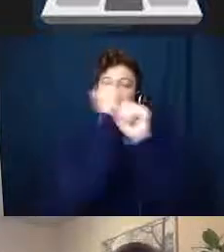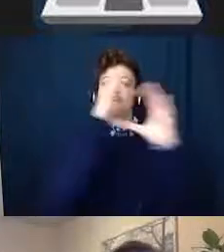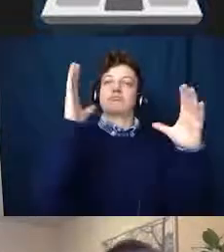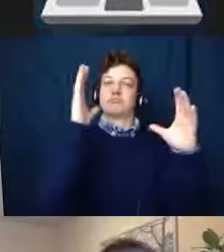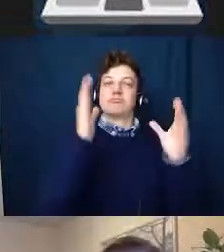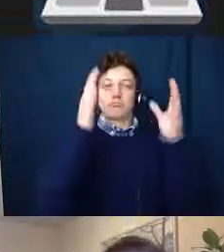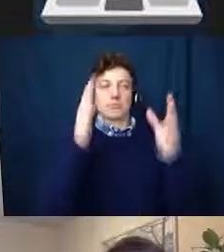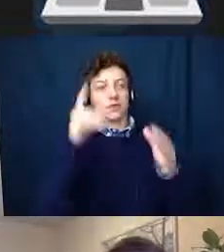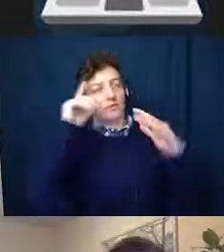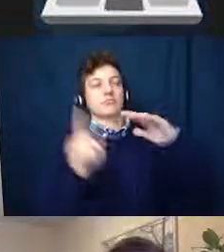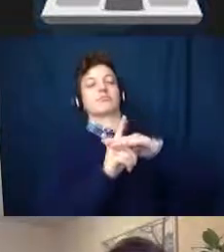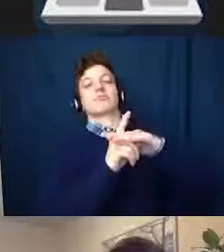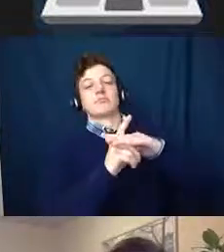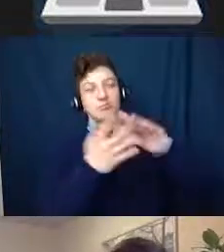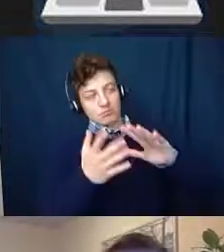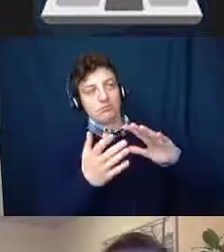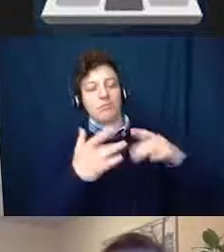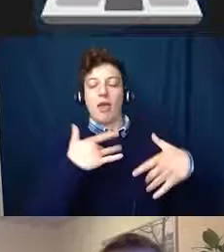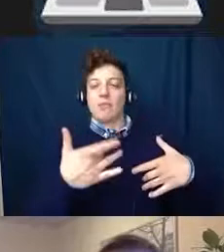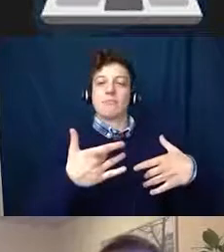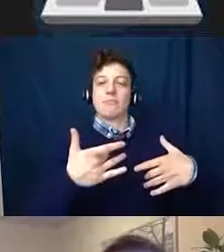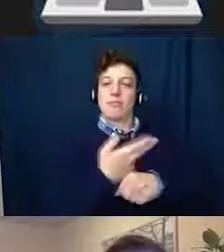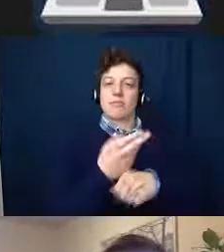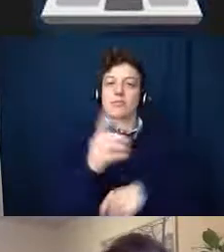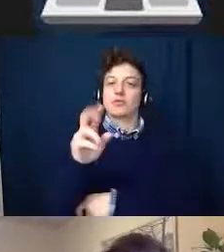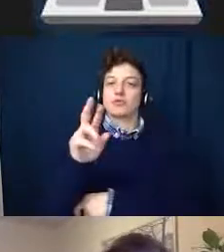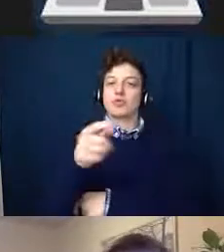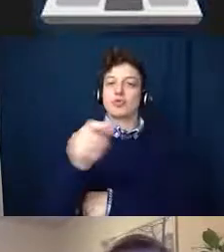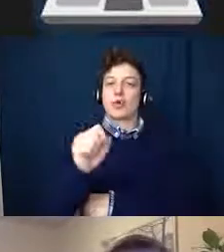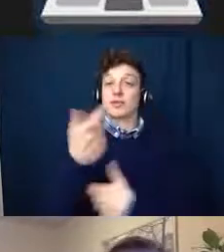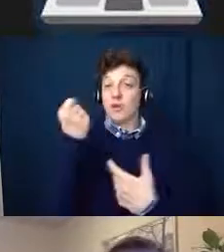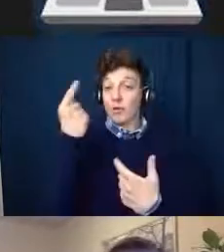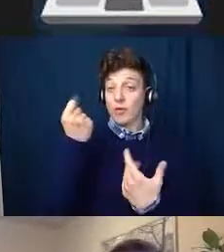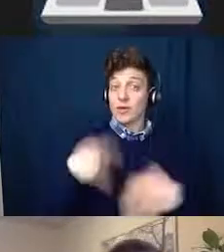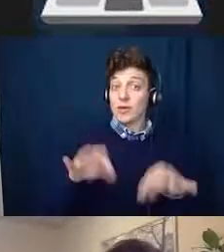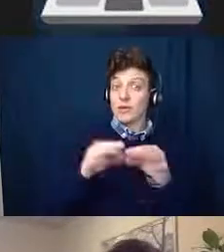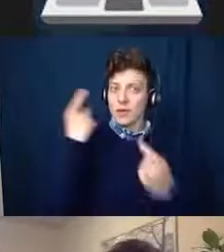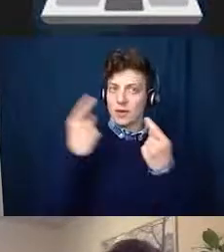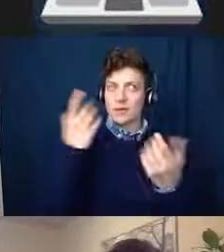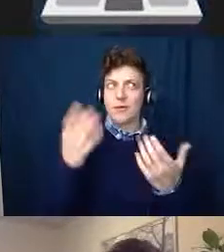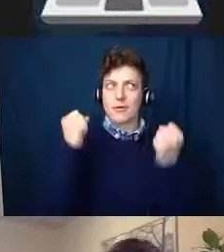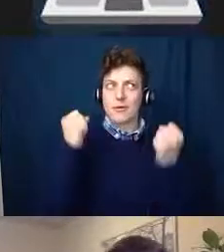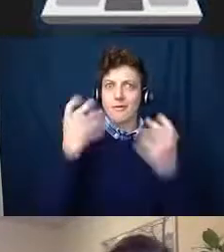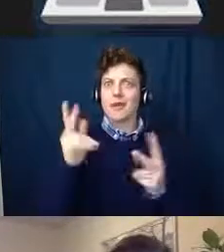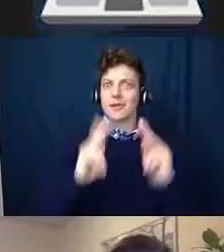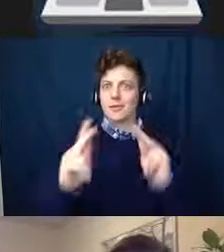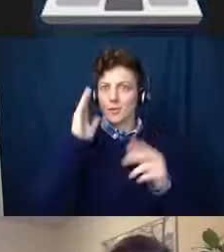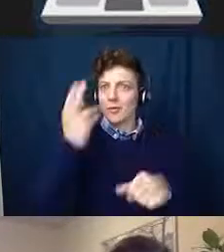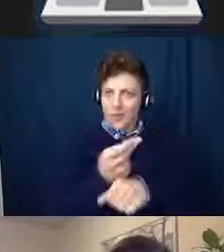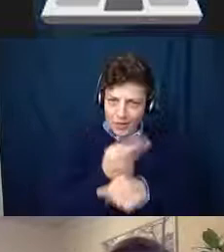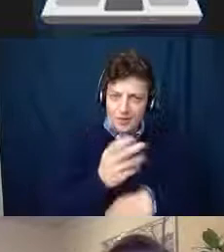of as people who use drugs, but it's really important to consider that lots of people use drugs. Politicians,